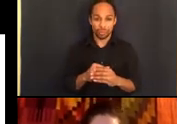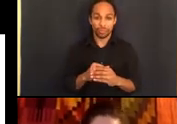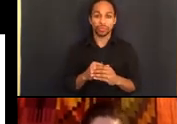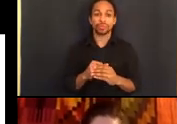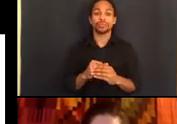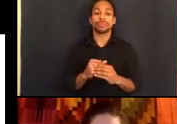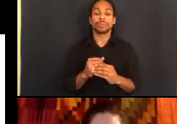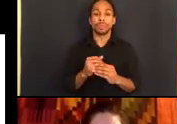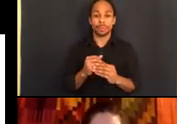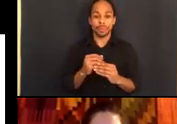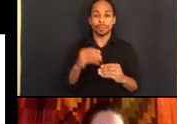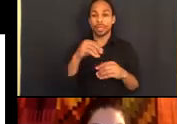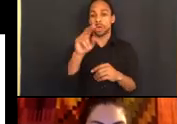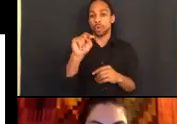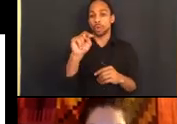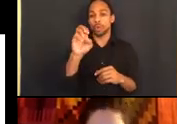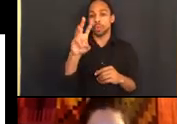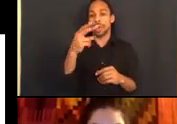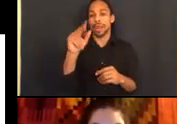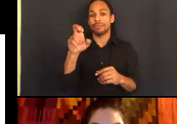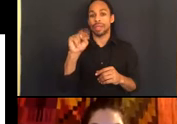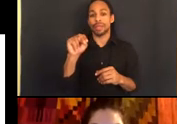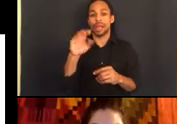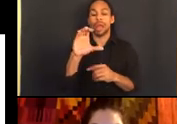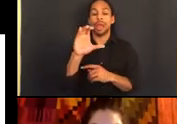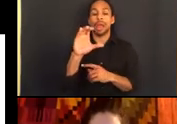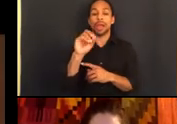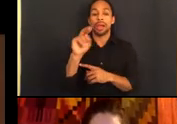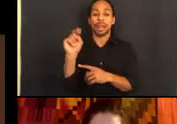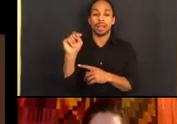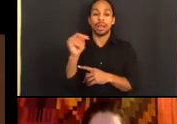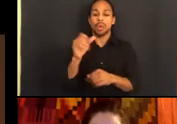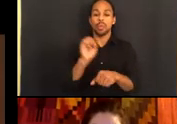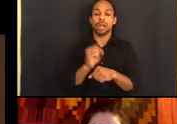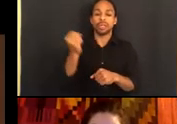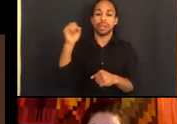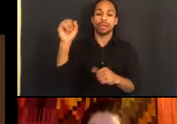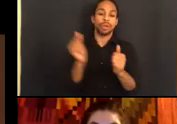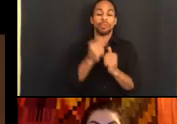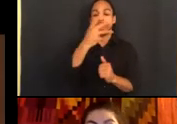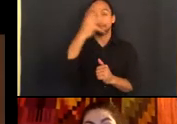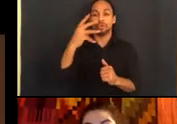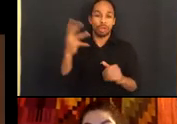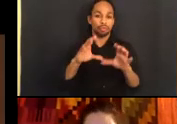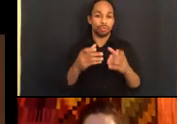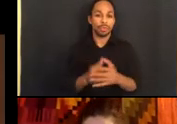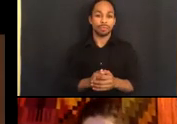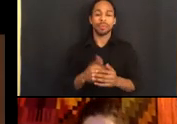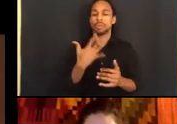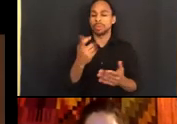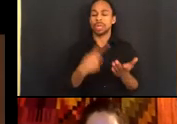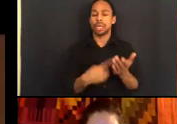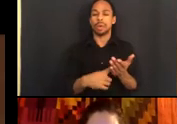Haven, Connecticut. Next slide. I'd like to frame this work through a question of what it means to be a healer in the